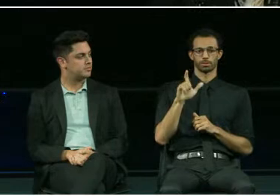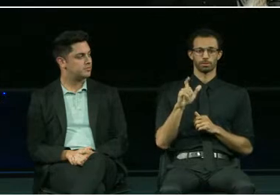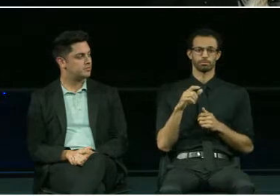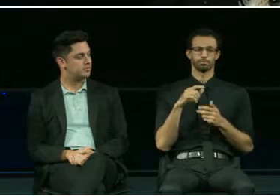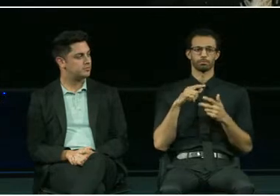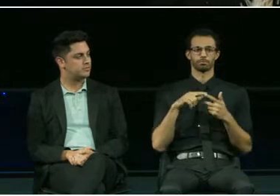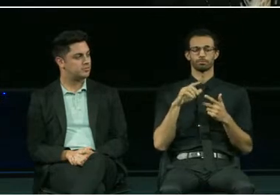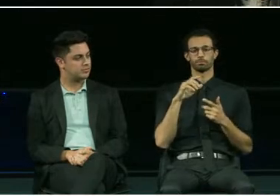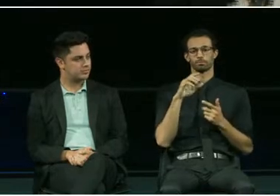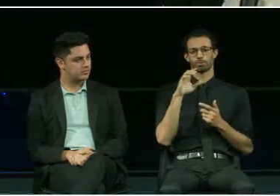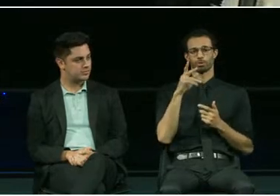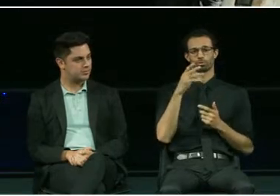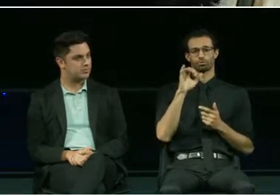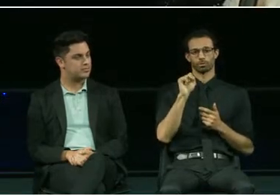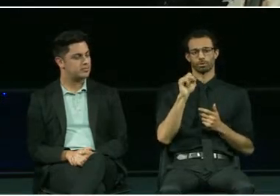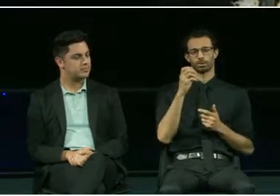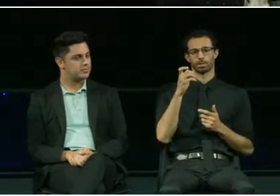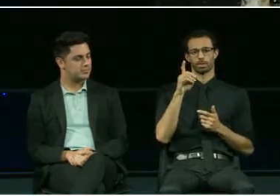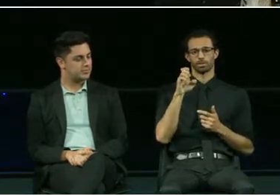Hegedus.